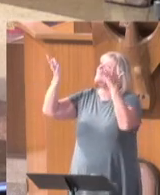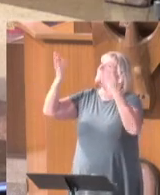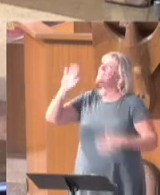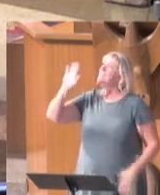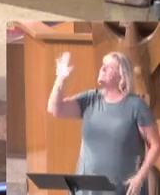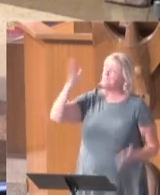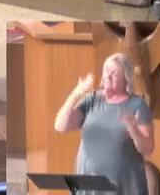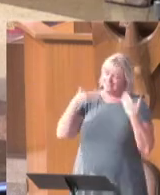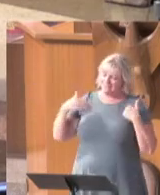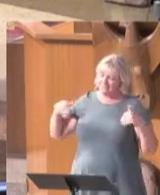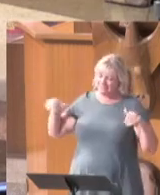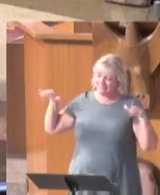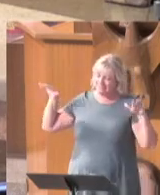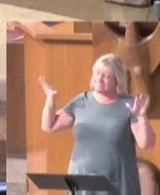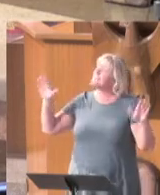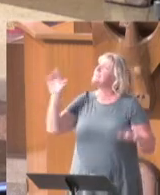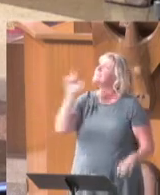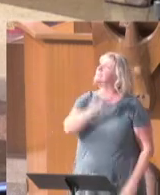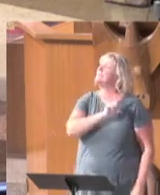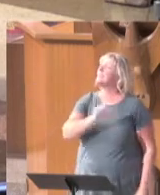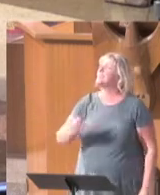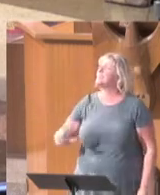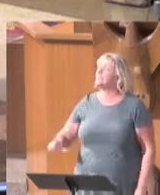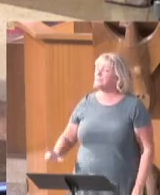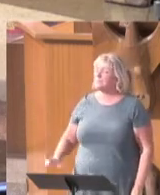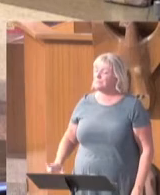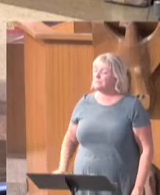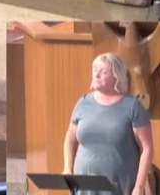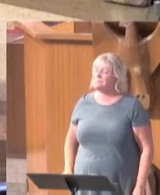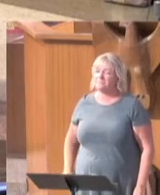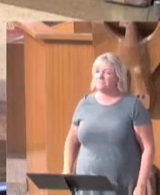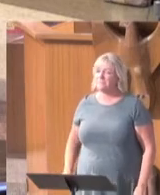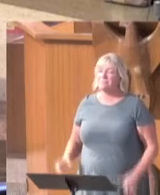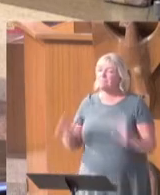Oh, on your wings, Lord.